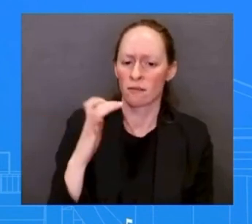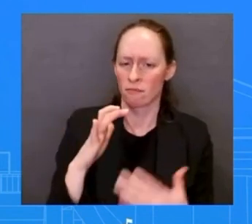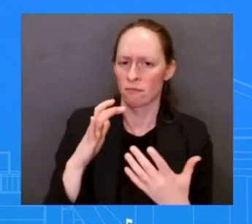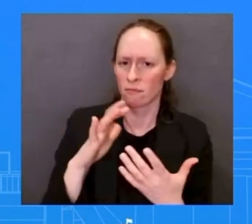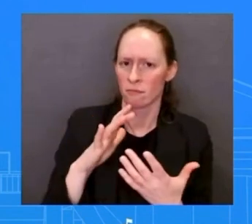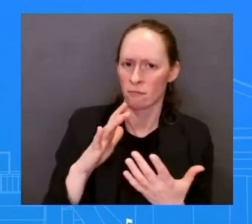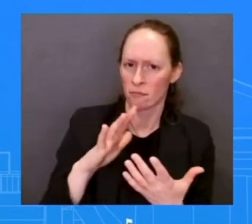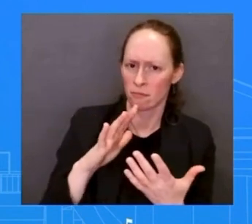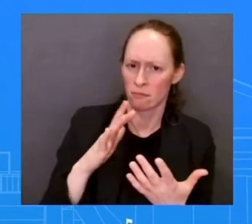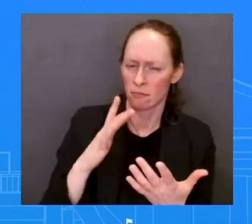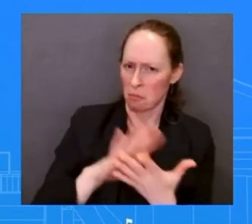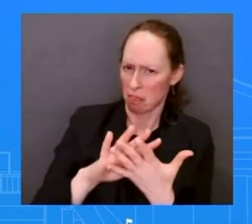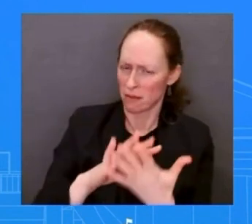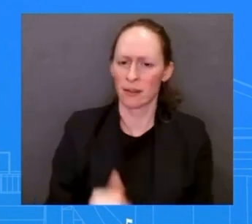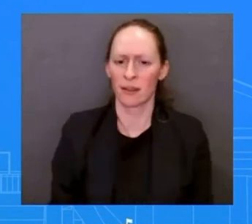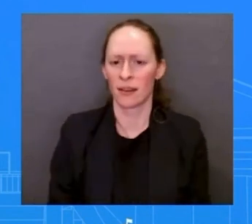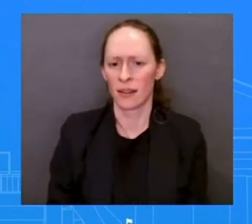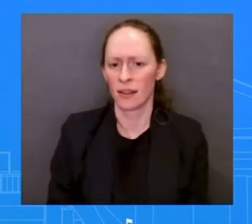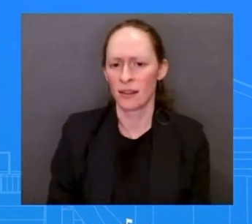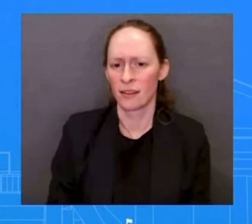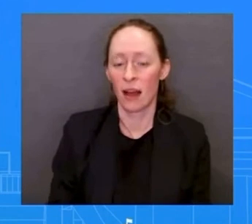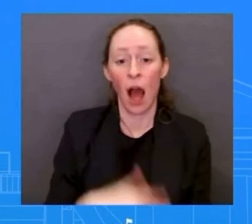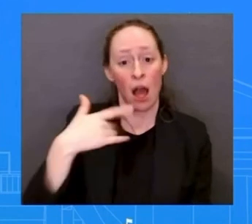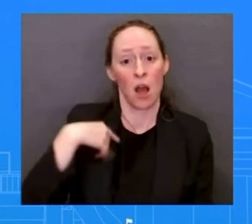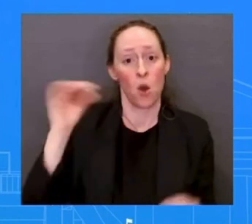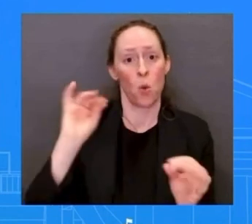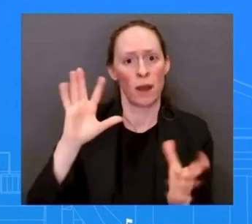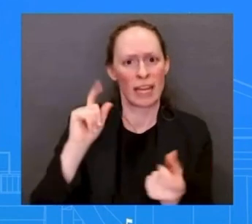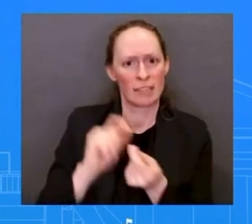who this is going to impact. What we know and understand is